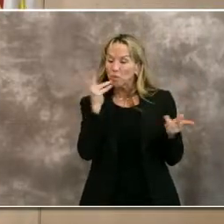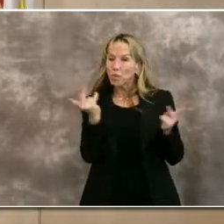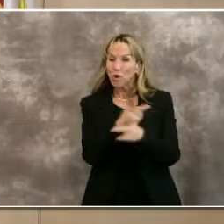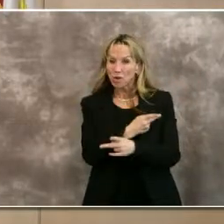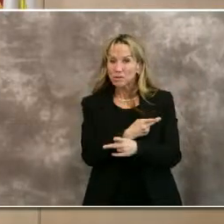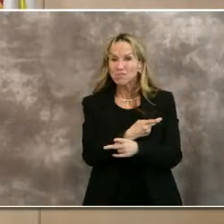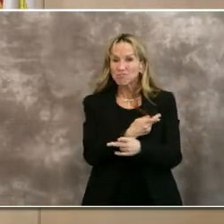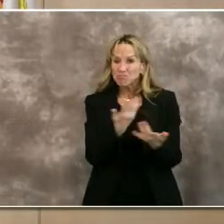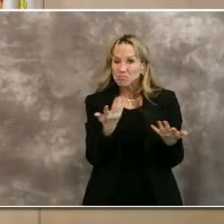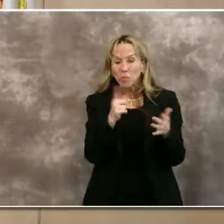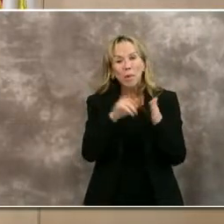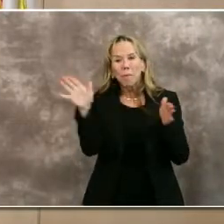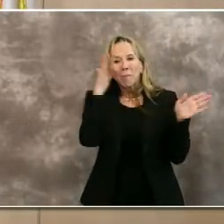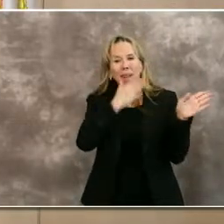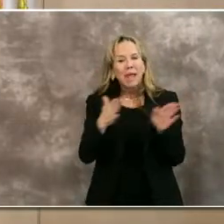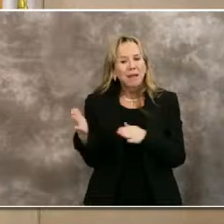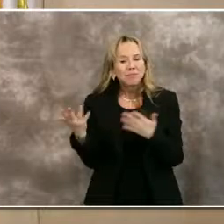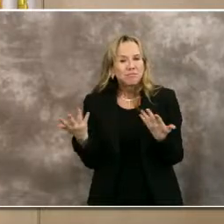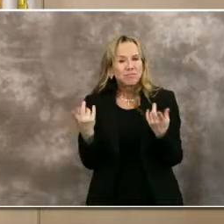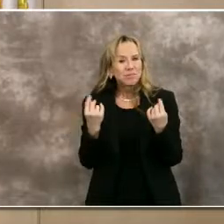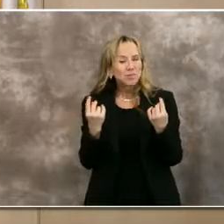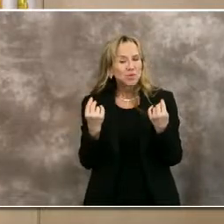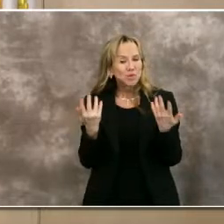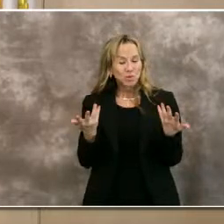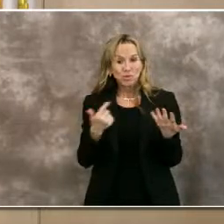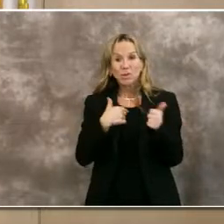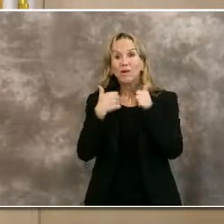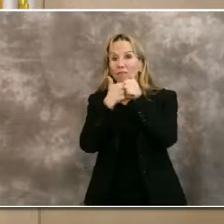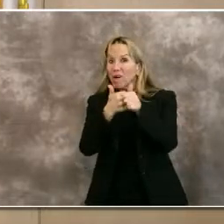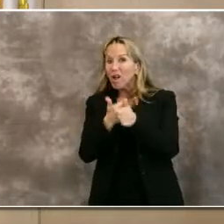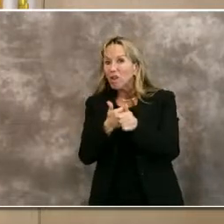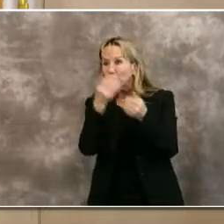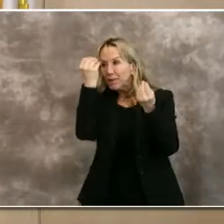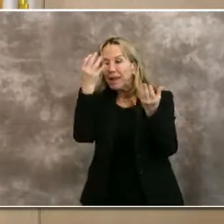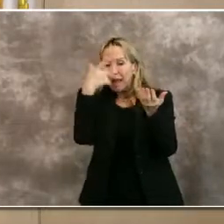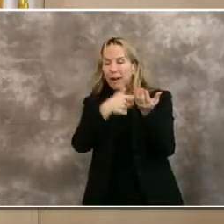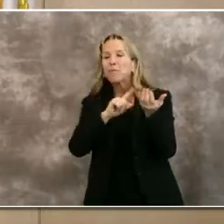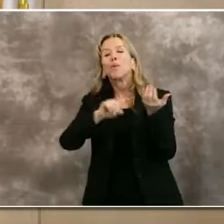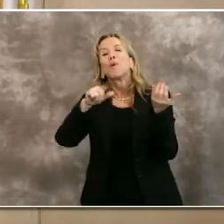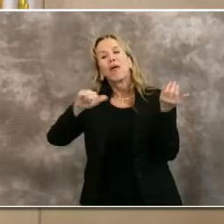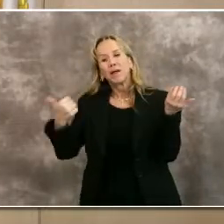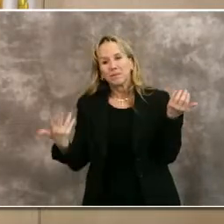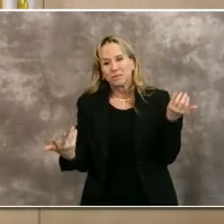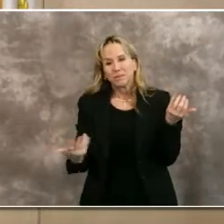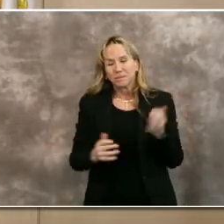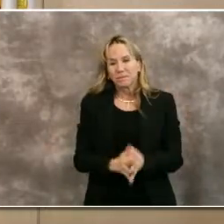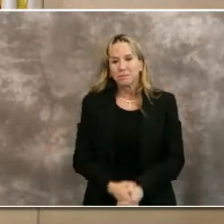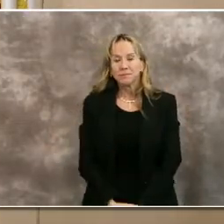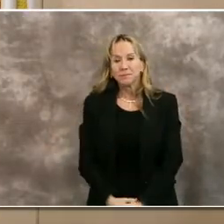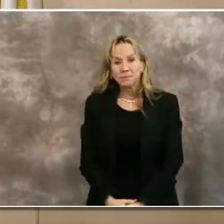then. What's the plan for that beyond just following the data?